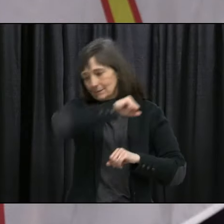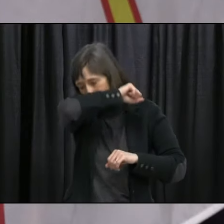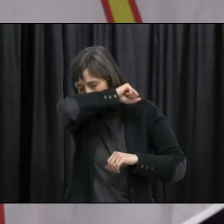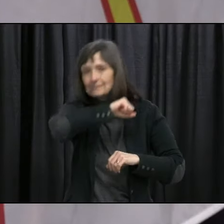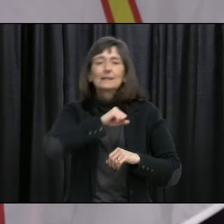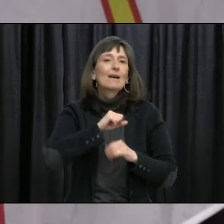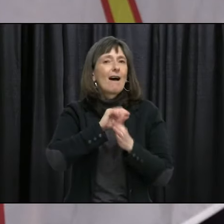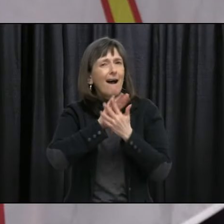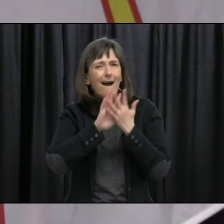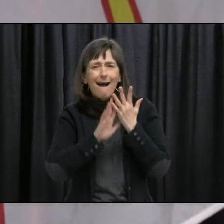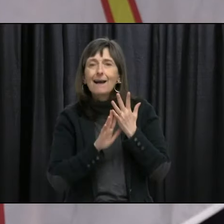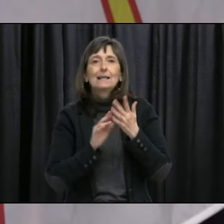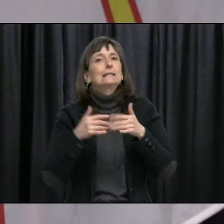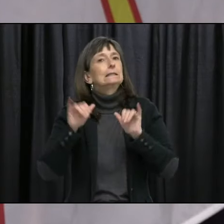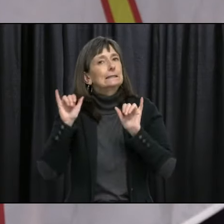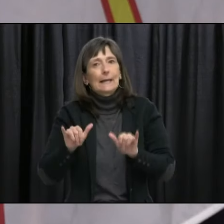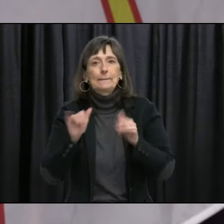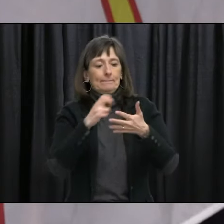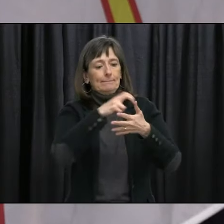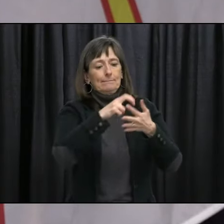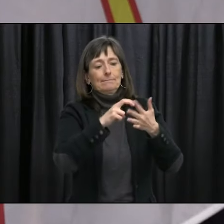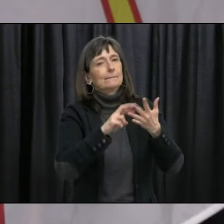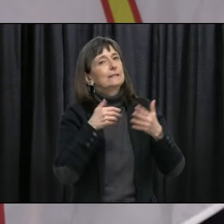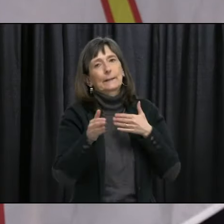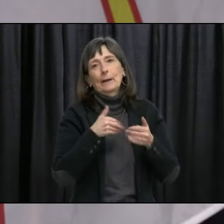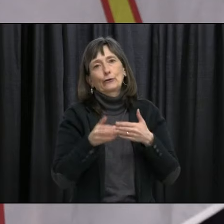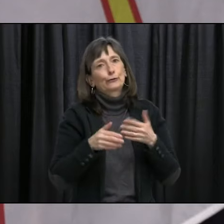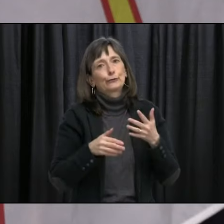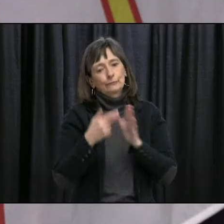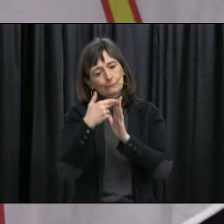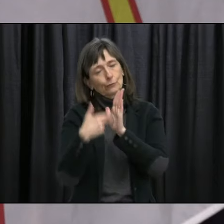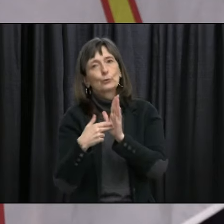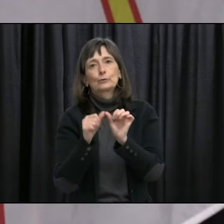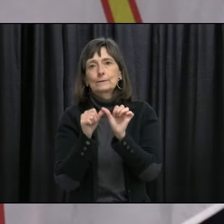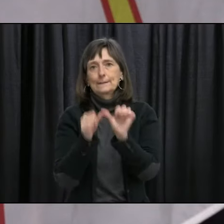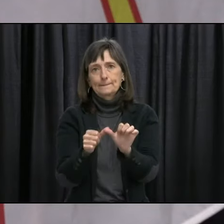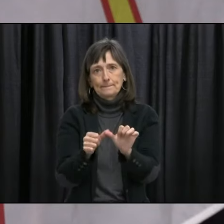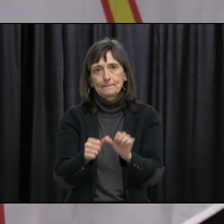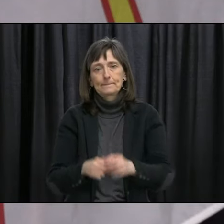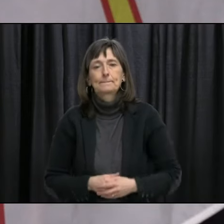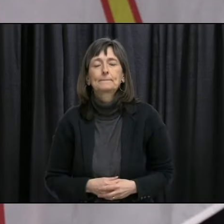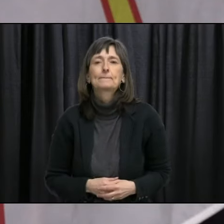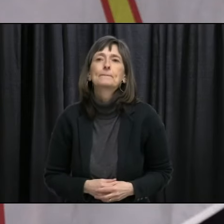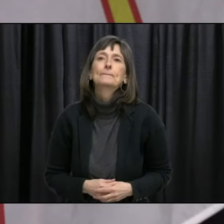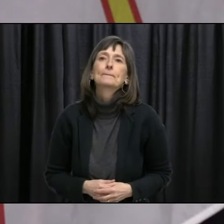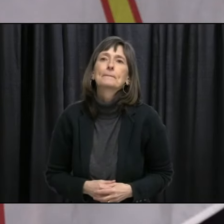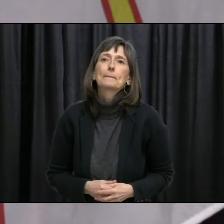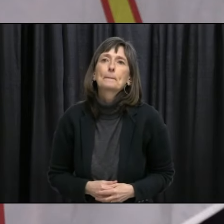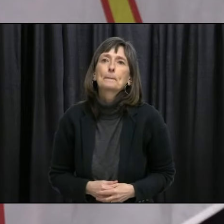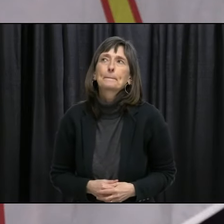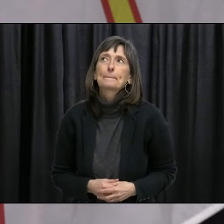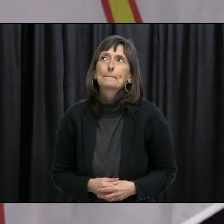hand washing and all of those public health measures that we've been touting for so long.